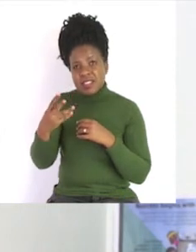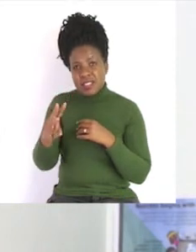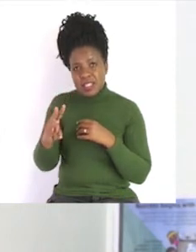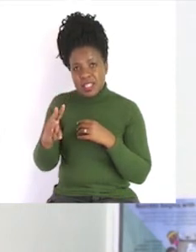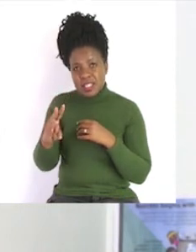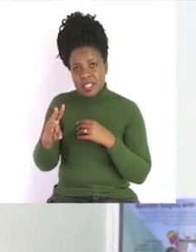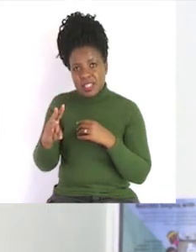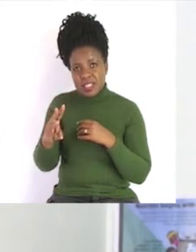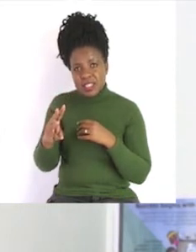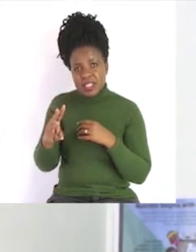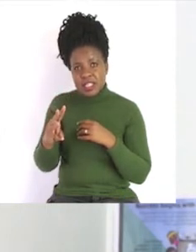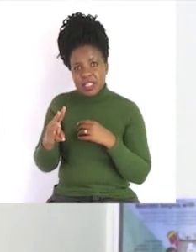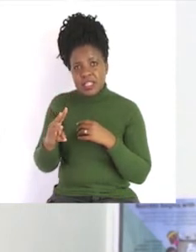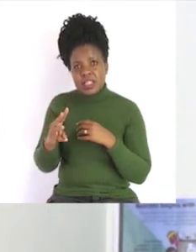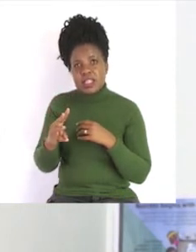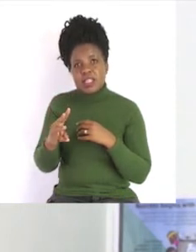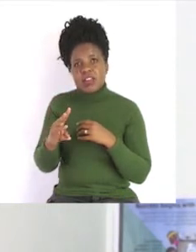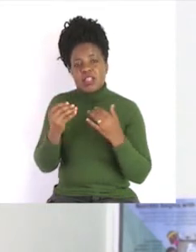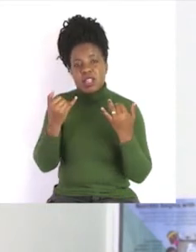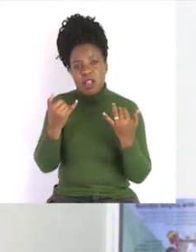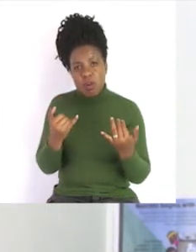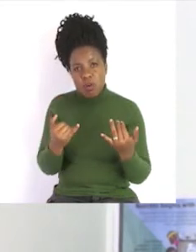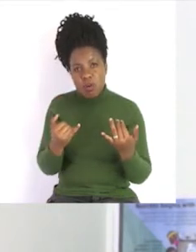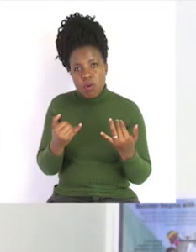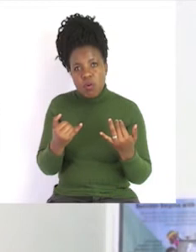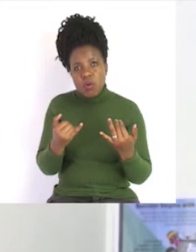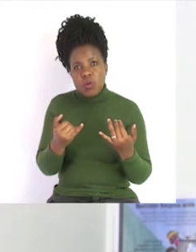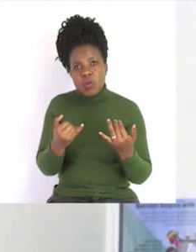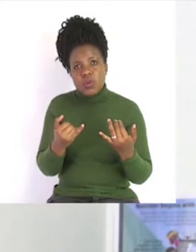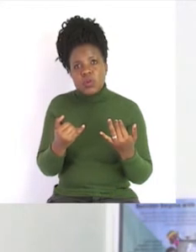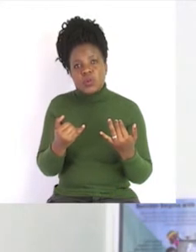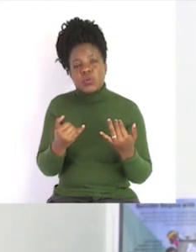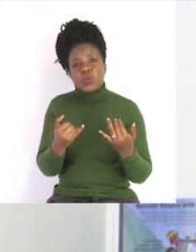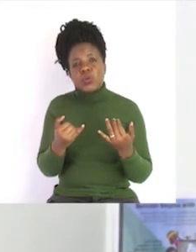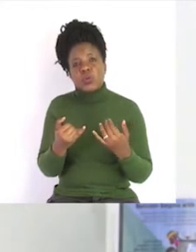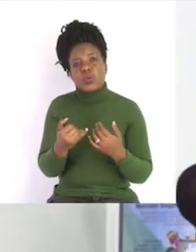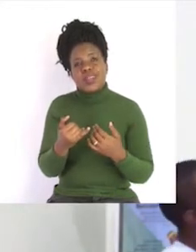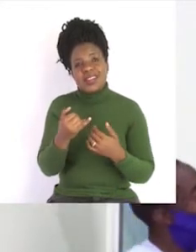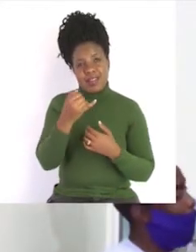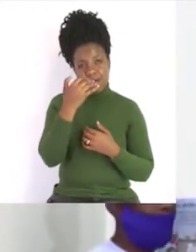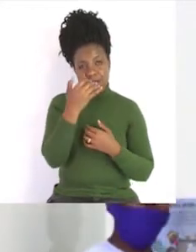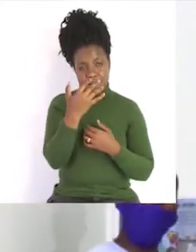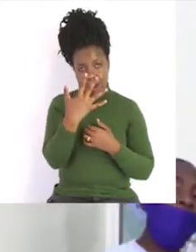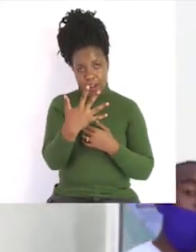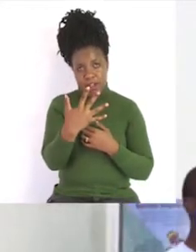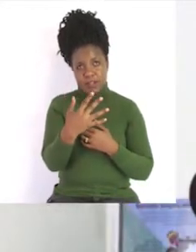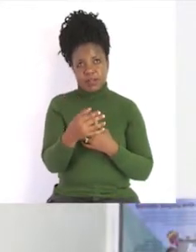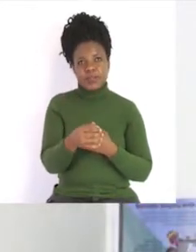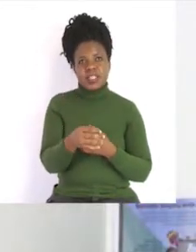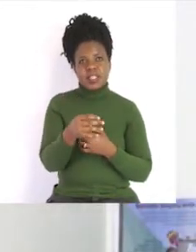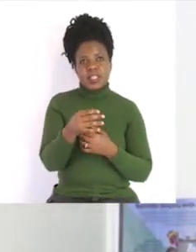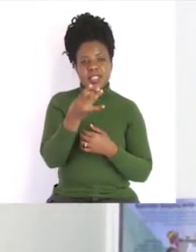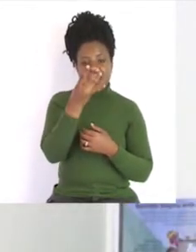somewhere between 35 and 42. So it's somewhere here, isn't it? So